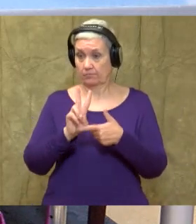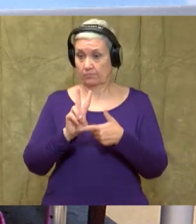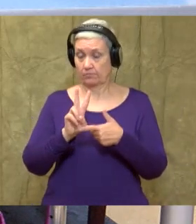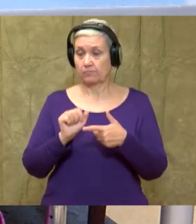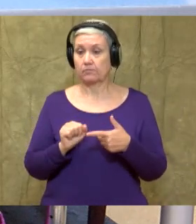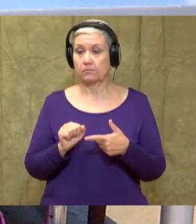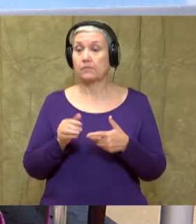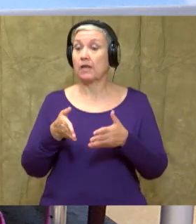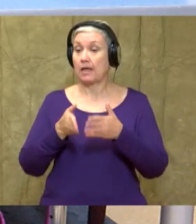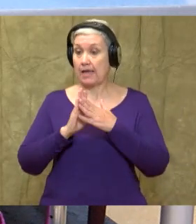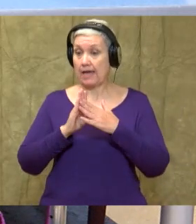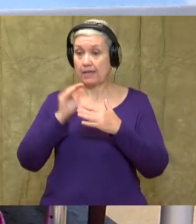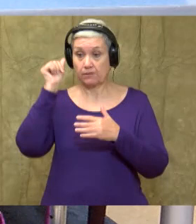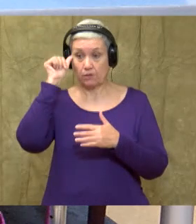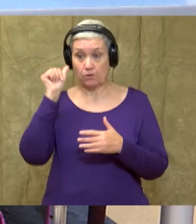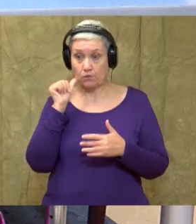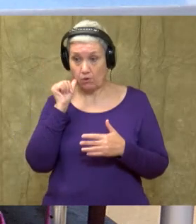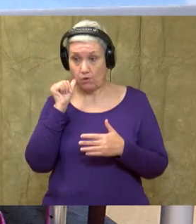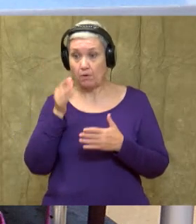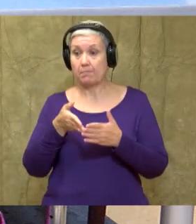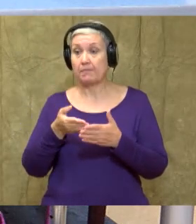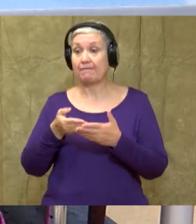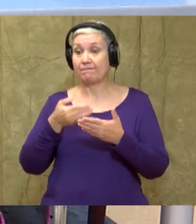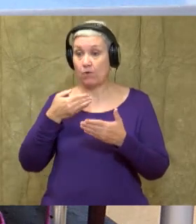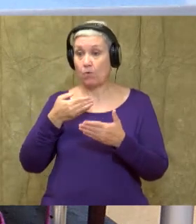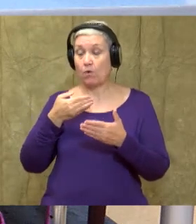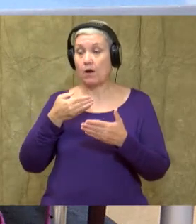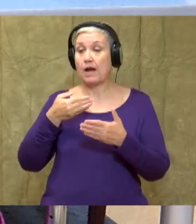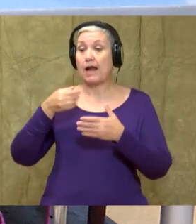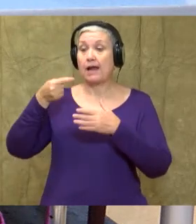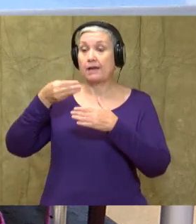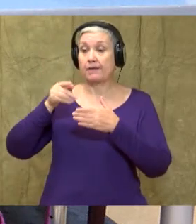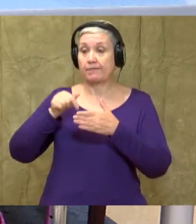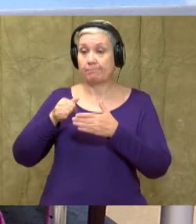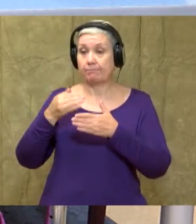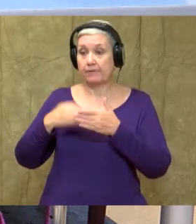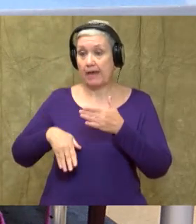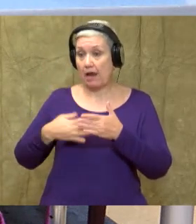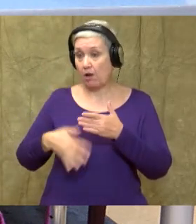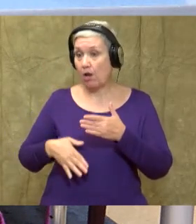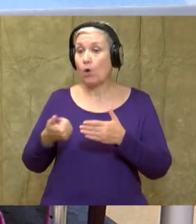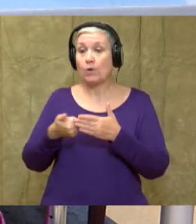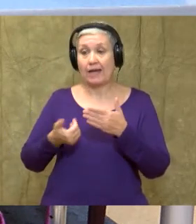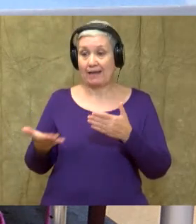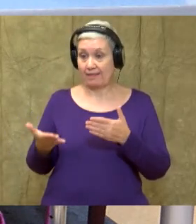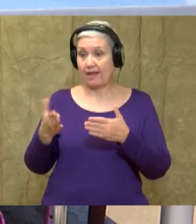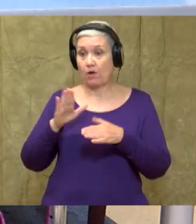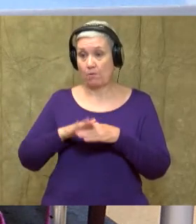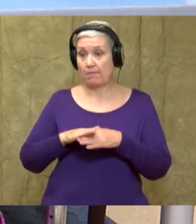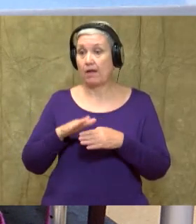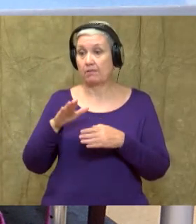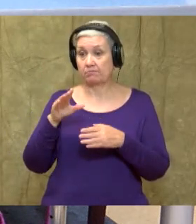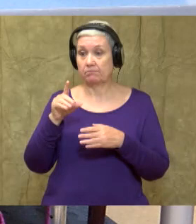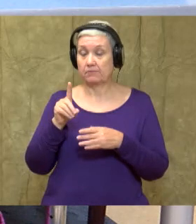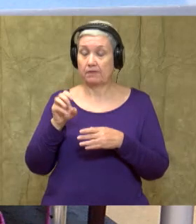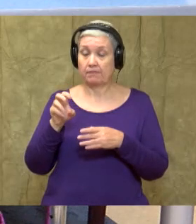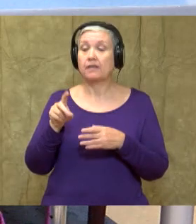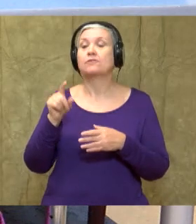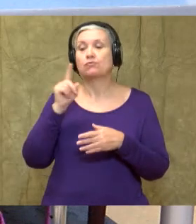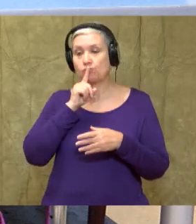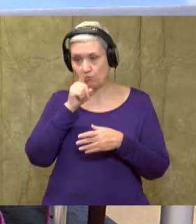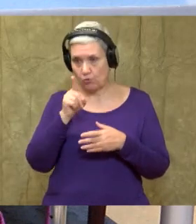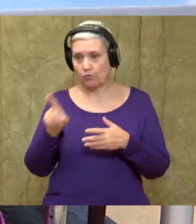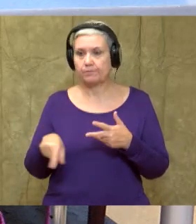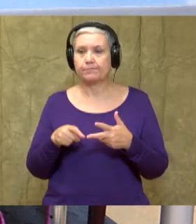should ask an adult for permission before I download anything from my device, and that is true. Number